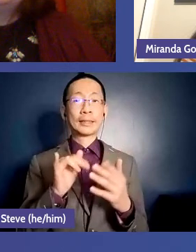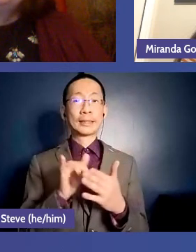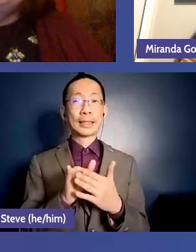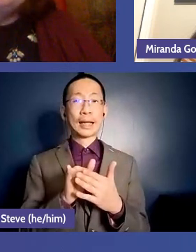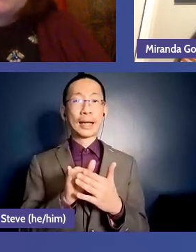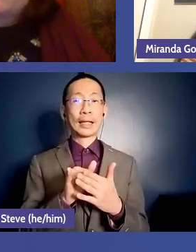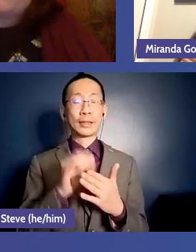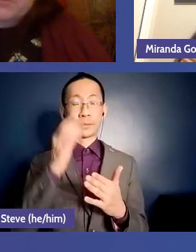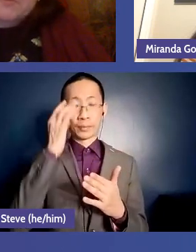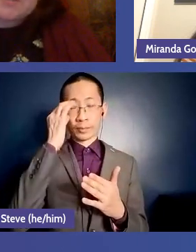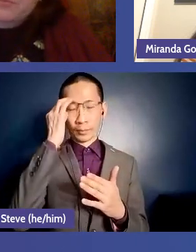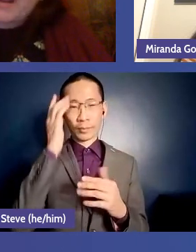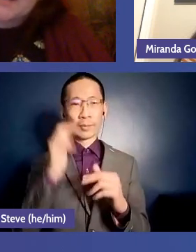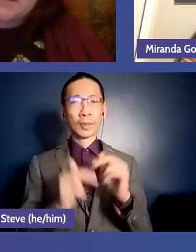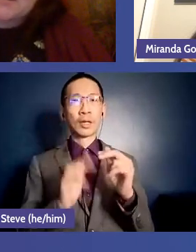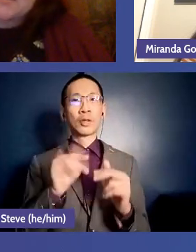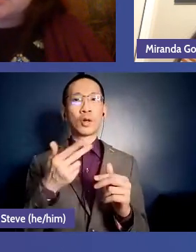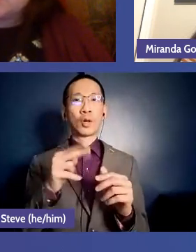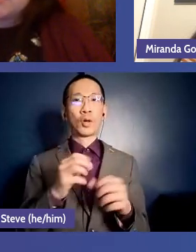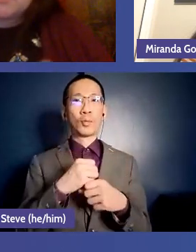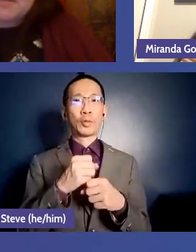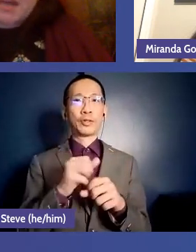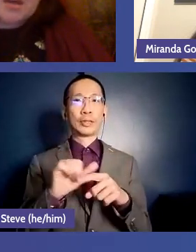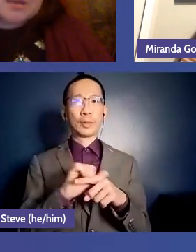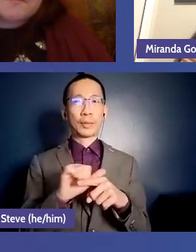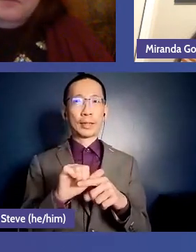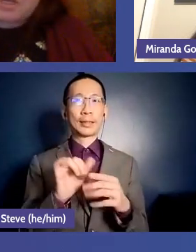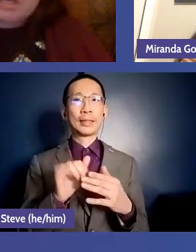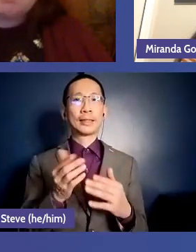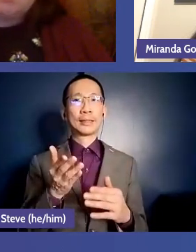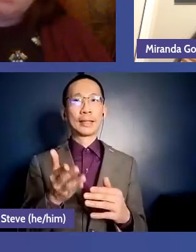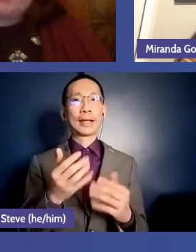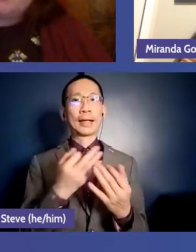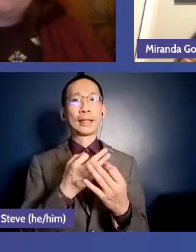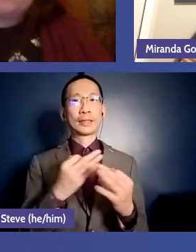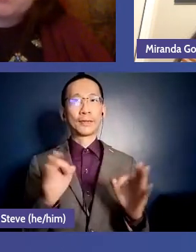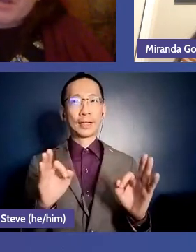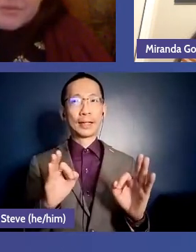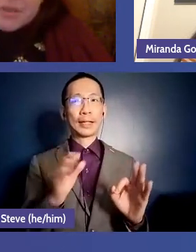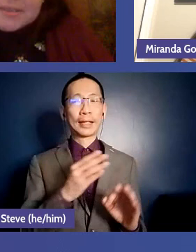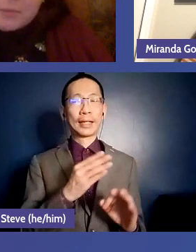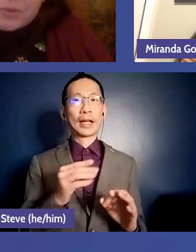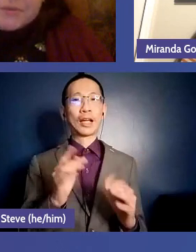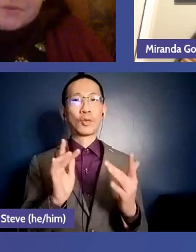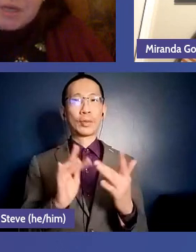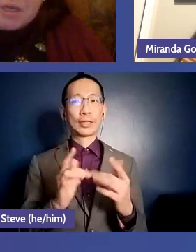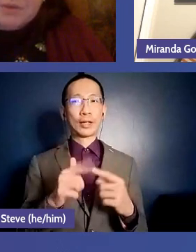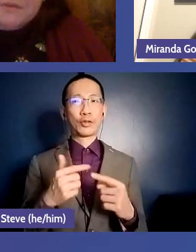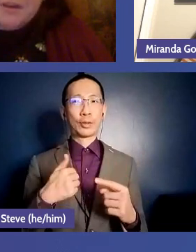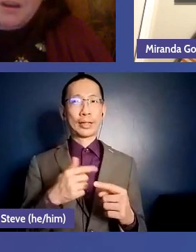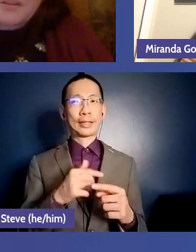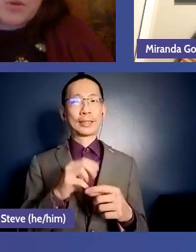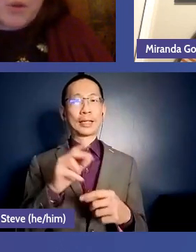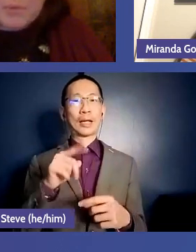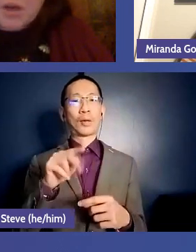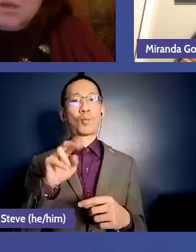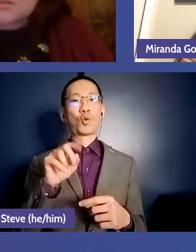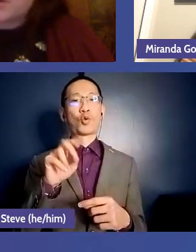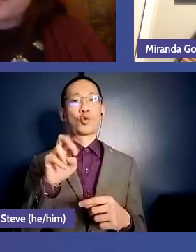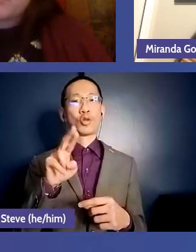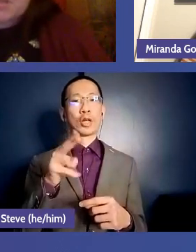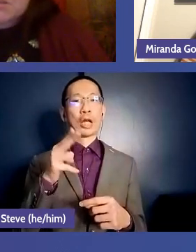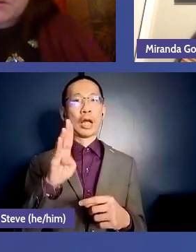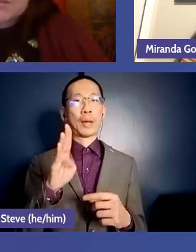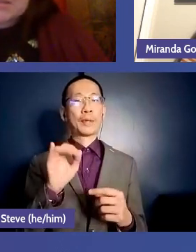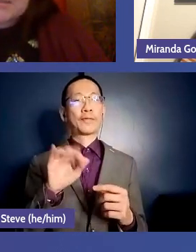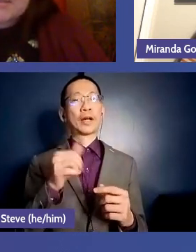to build your own producing practice, it's there, it's free. Reach out to us at Producer Hub if there are other webinars